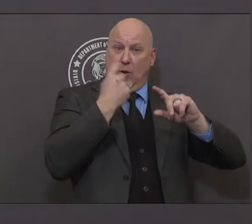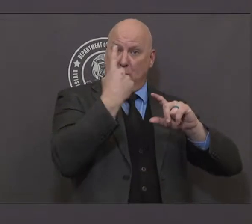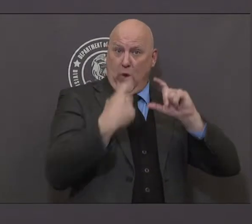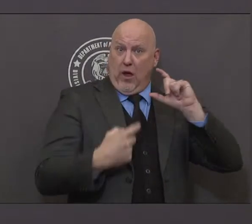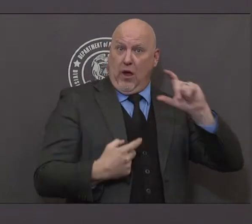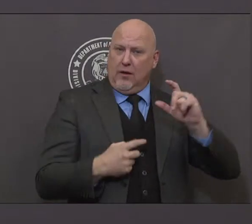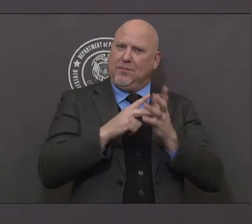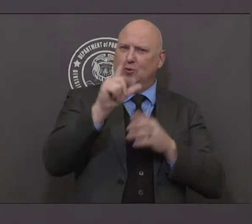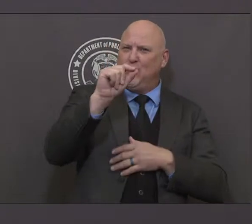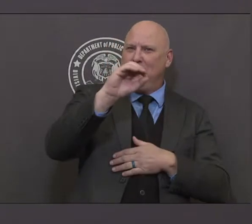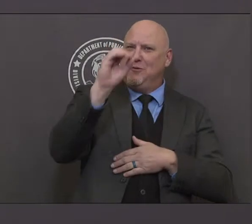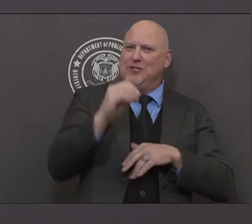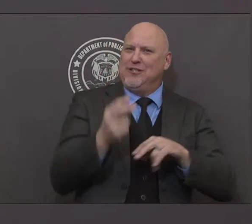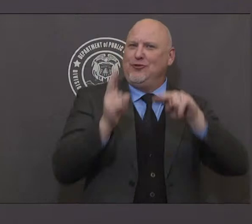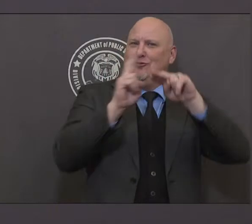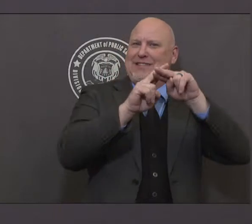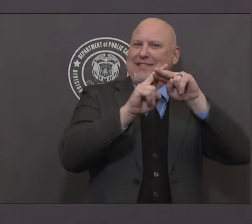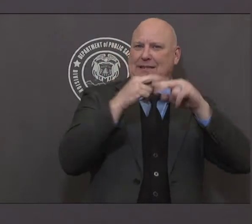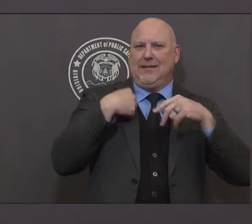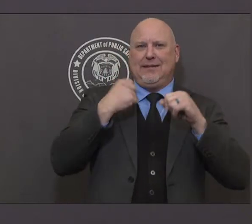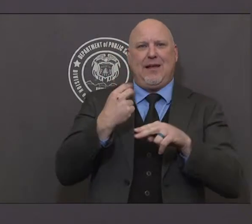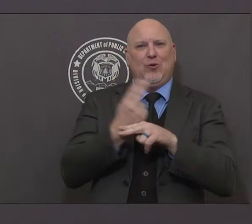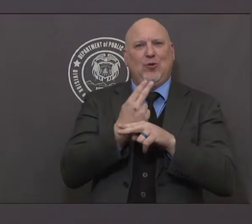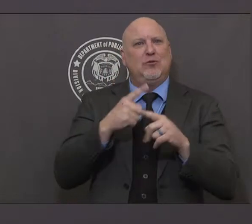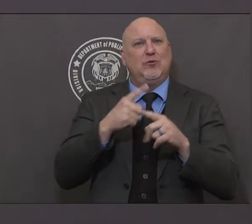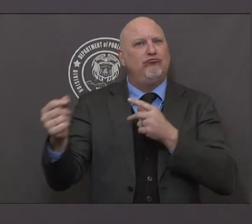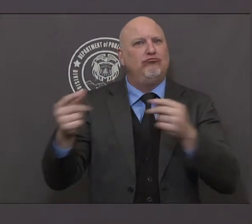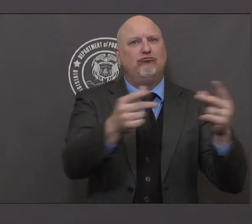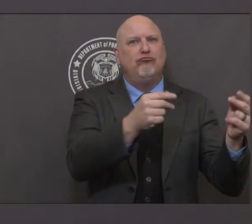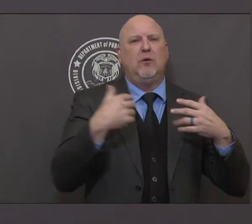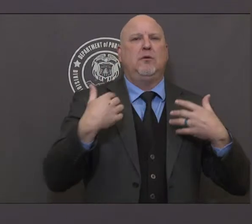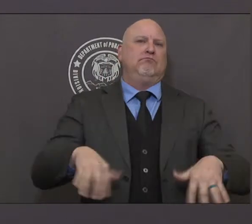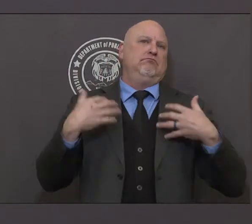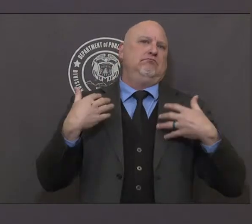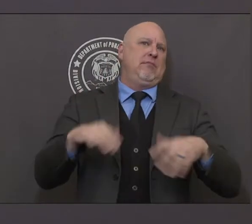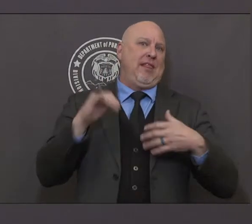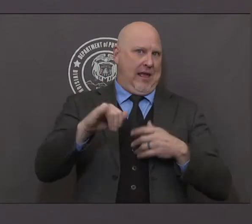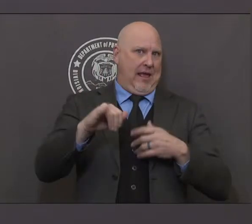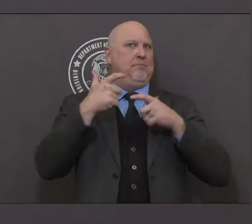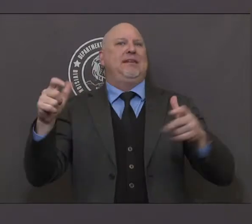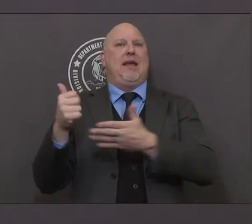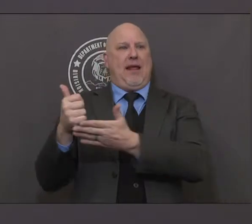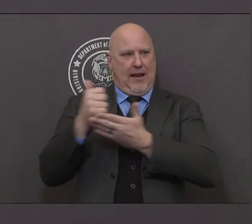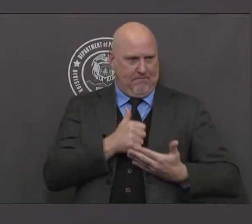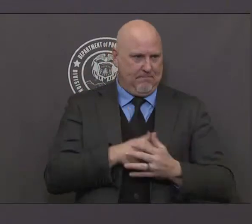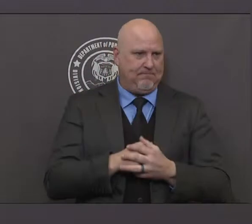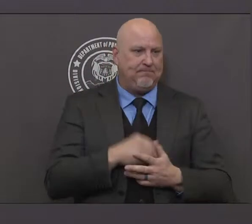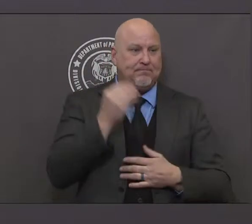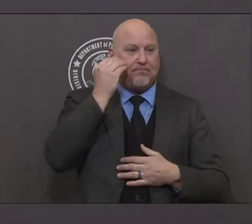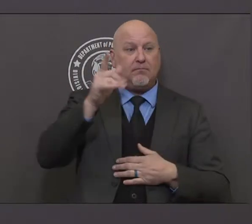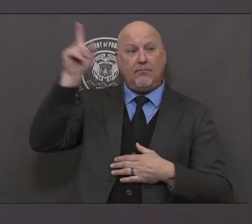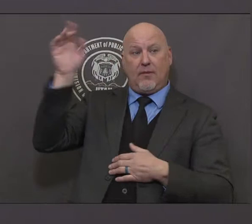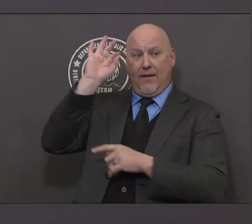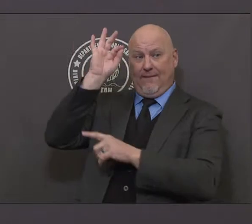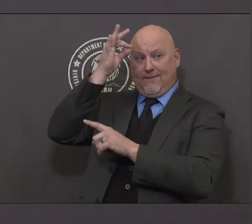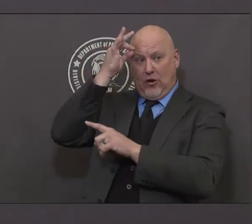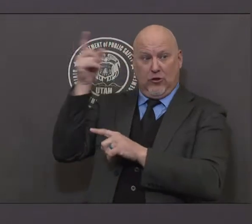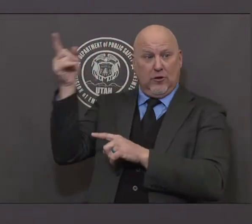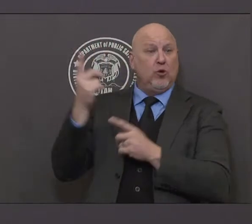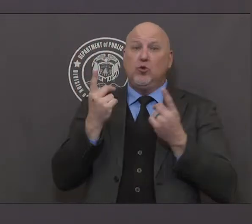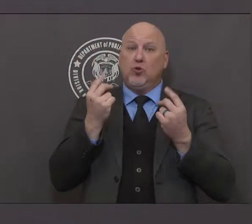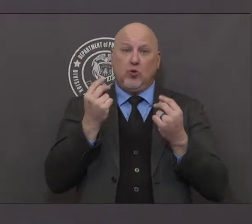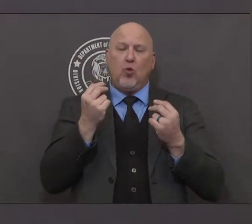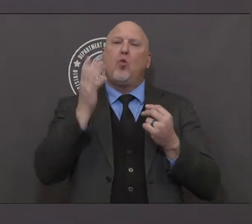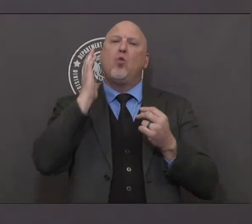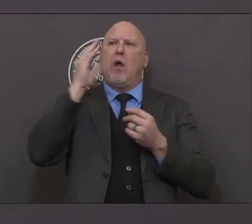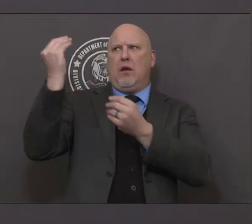as we've mentioned before, to providing a 3-week forward visibility into supply. This is absolutely critical for what we're doing in our planning efforts,